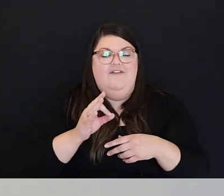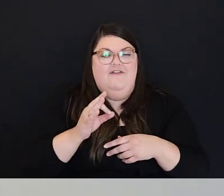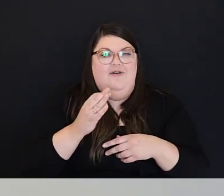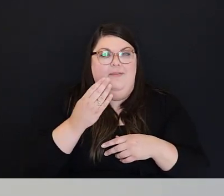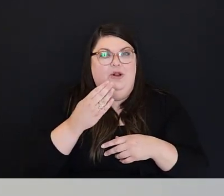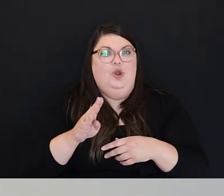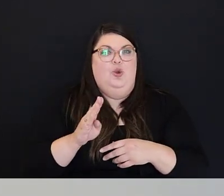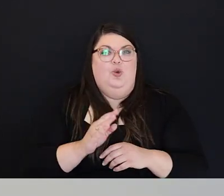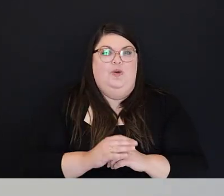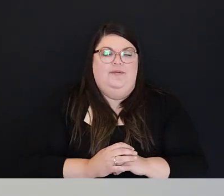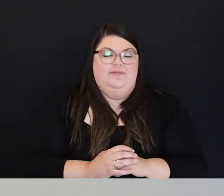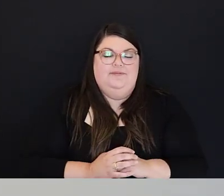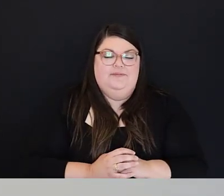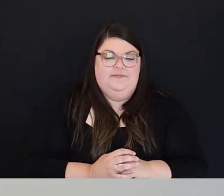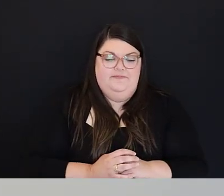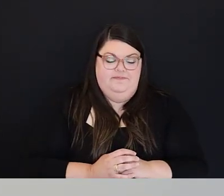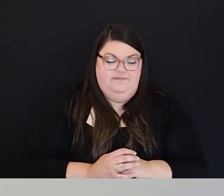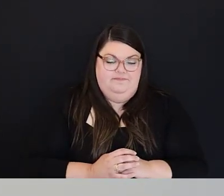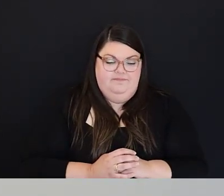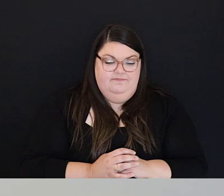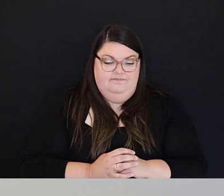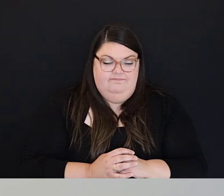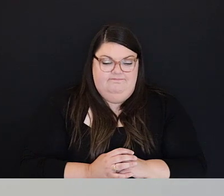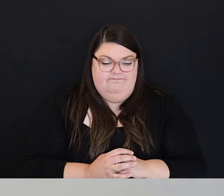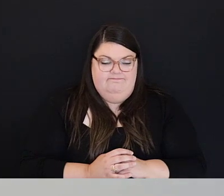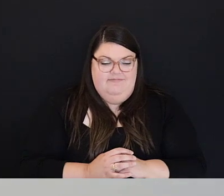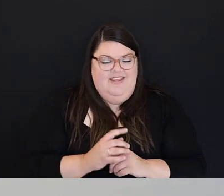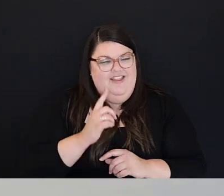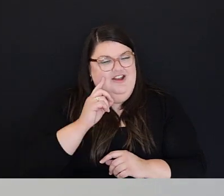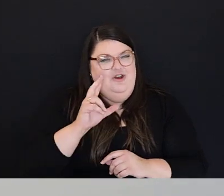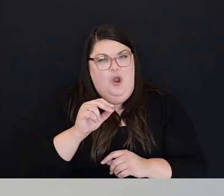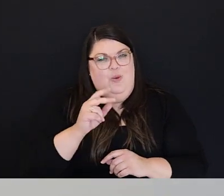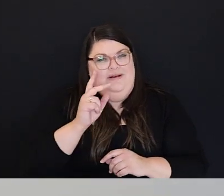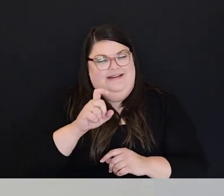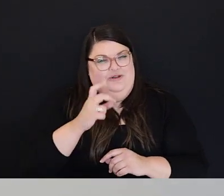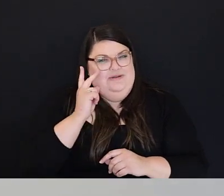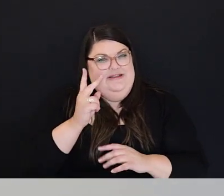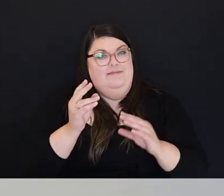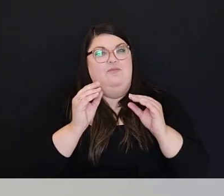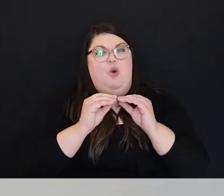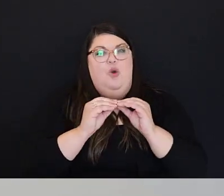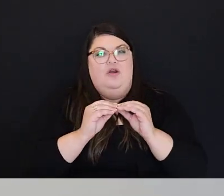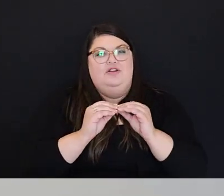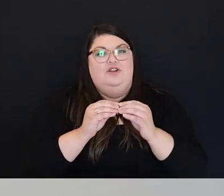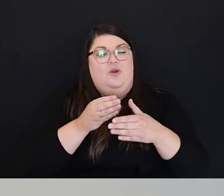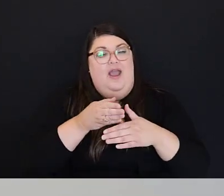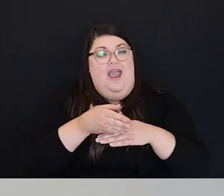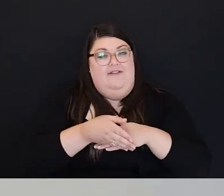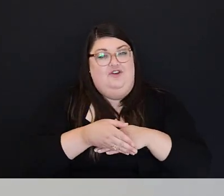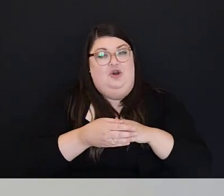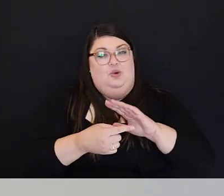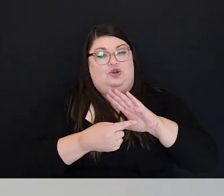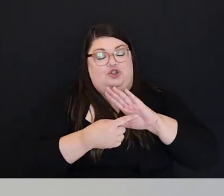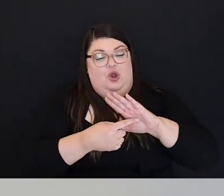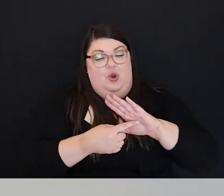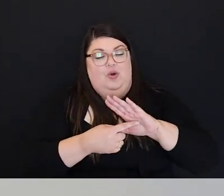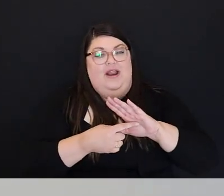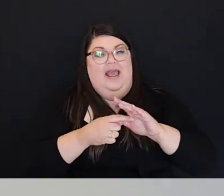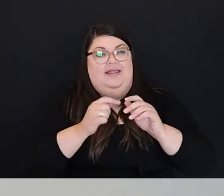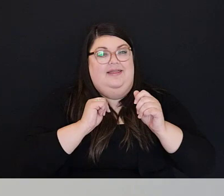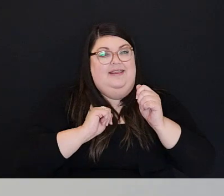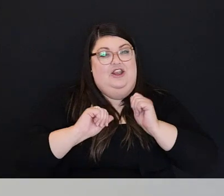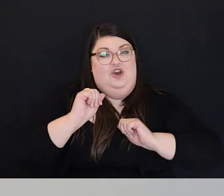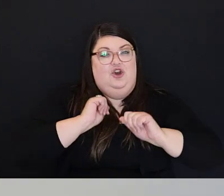blue. And I was like, no, we need to see more of this. So after it was premiered and shown at the